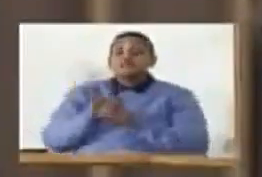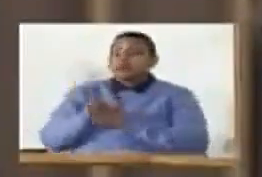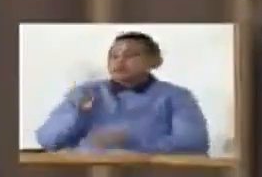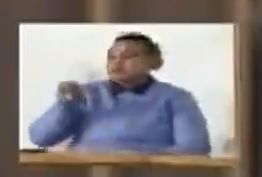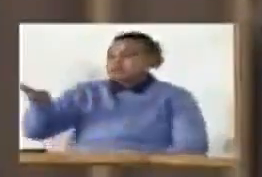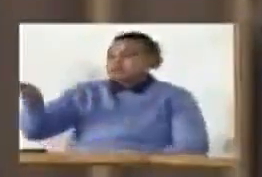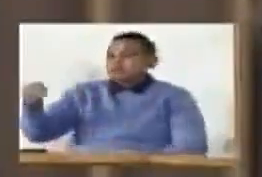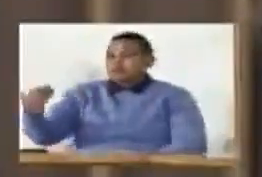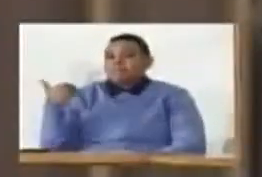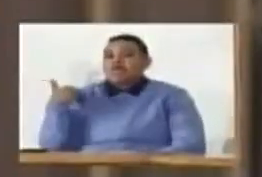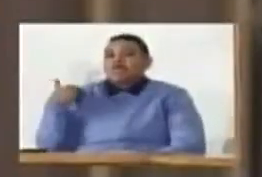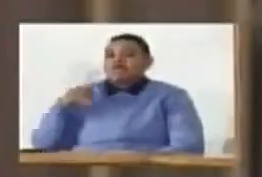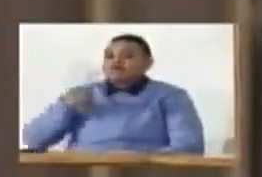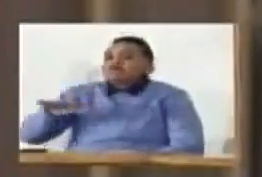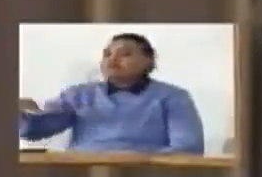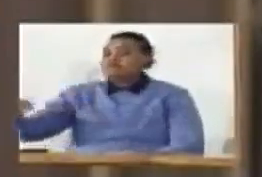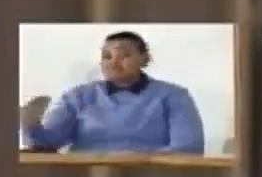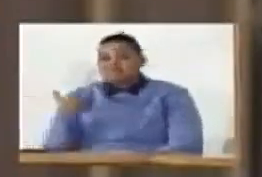bottles.